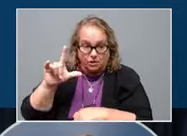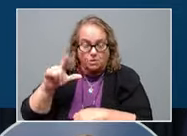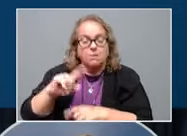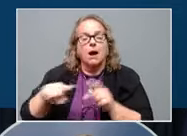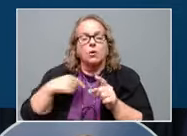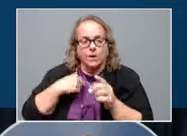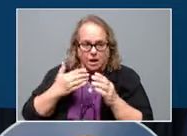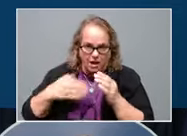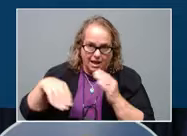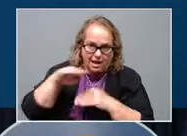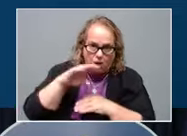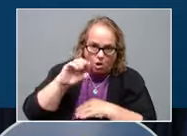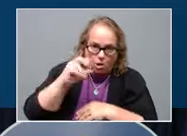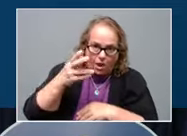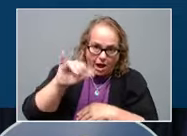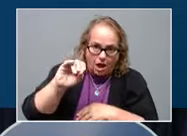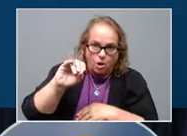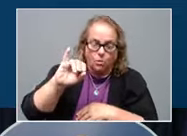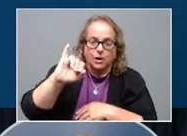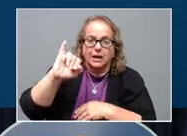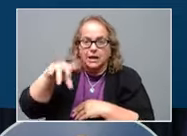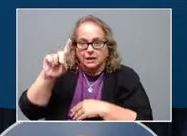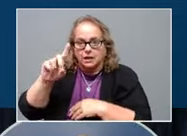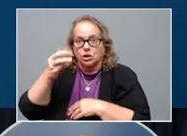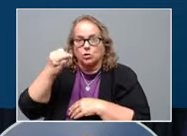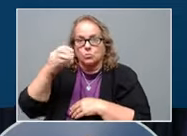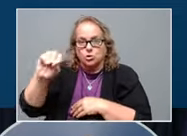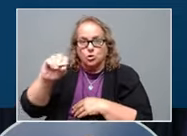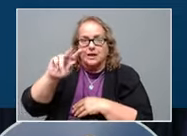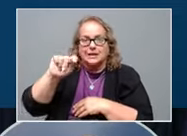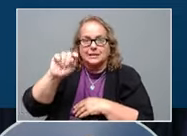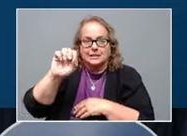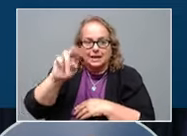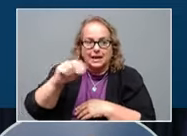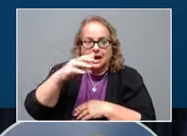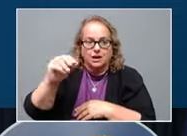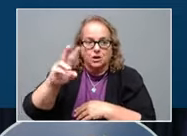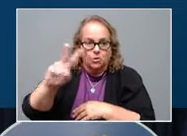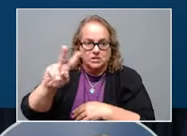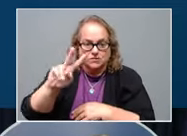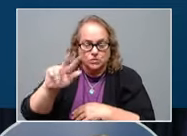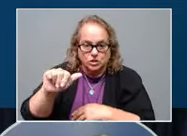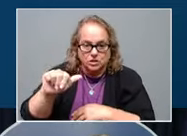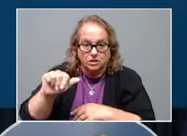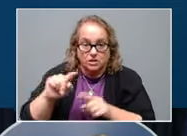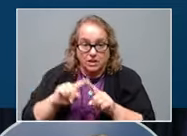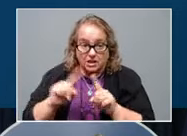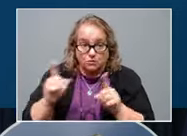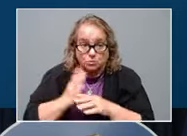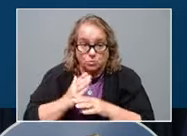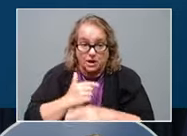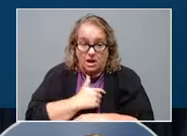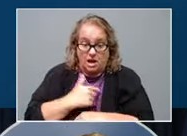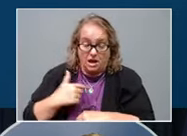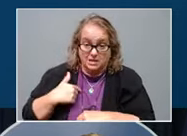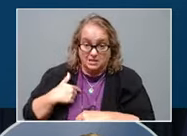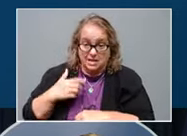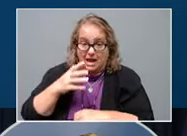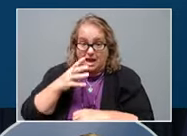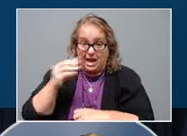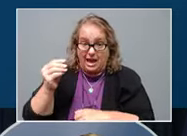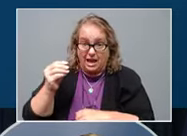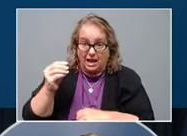Indiana, Missouri, Tennessee, and West Virginia. And in fact, the difference between us and the